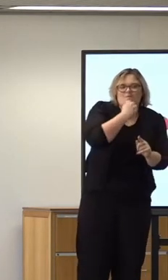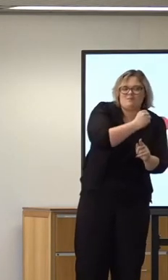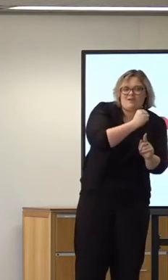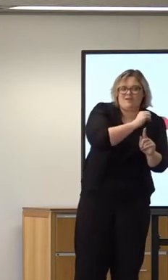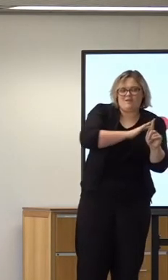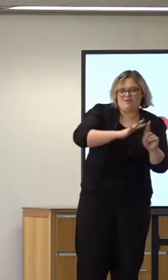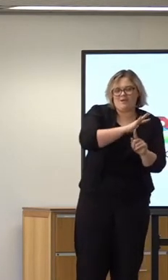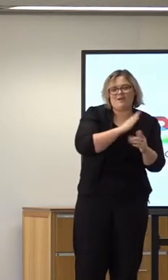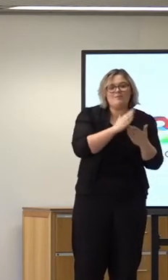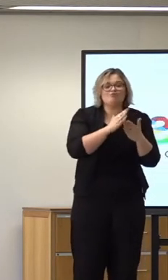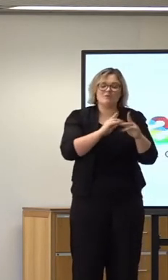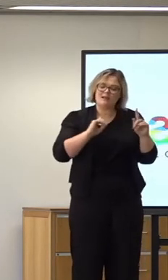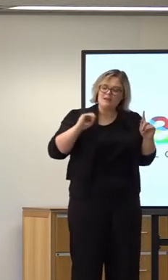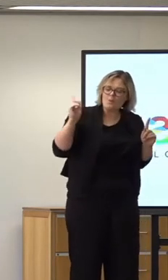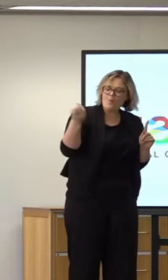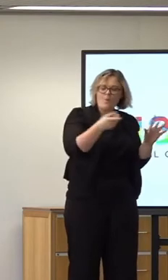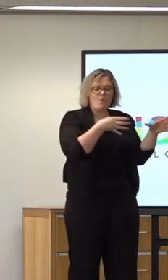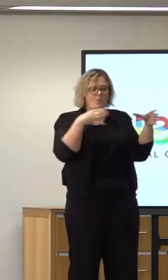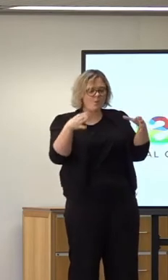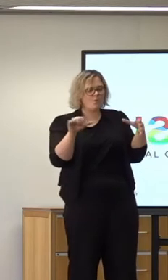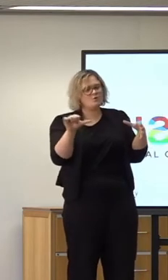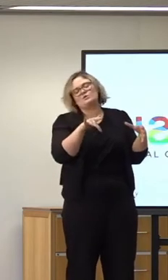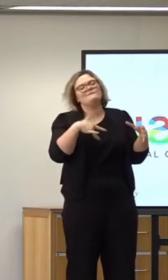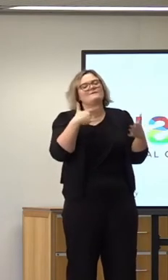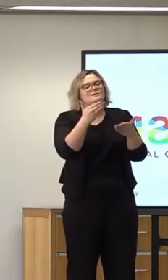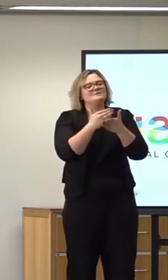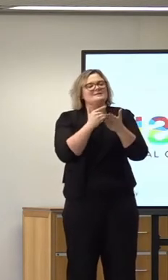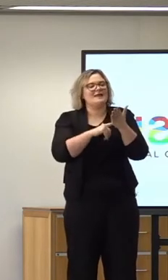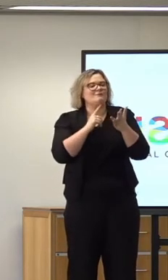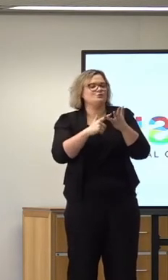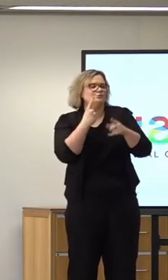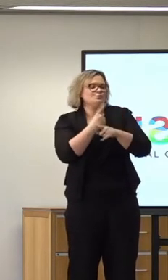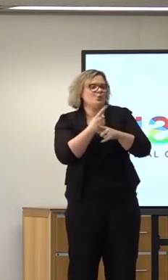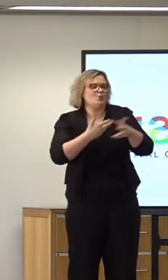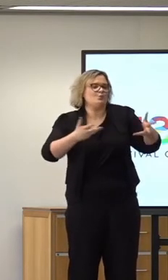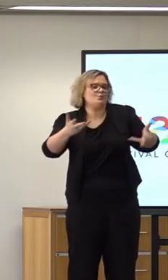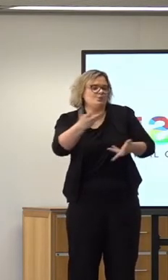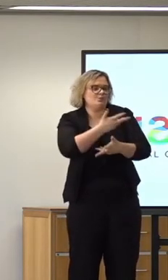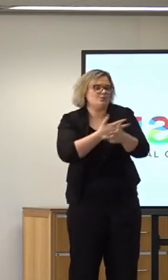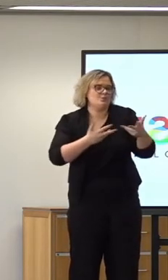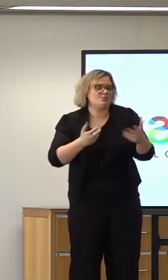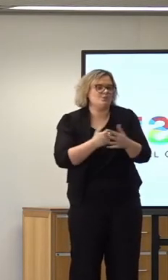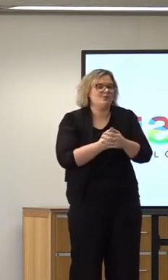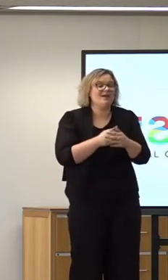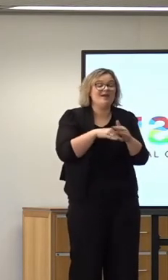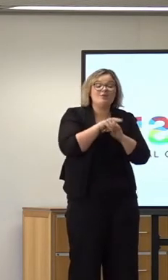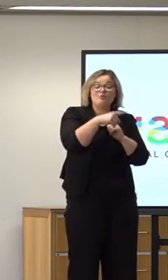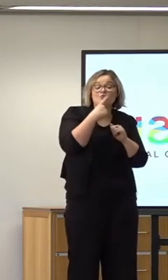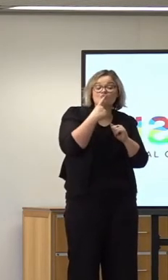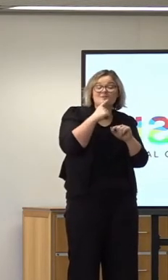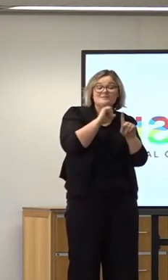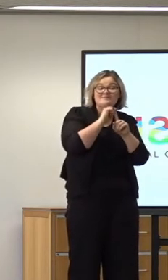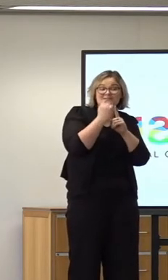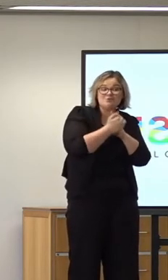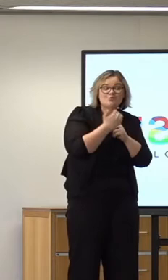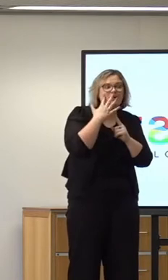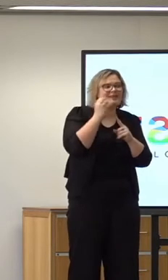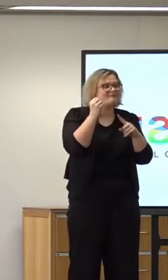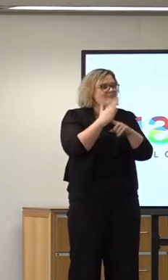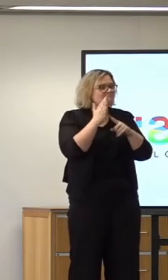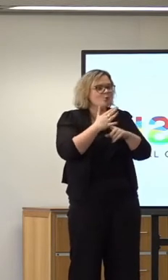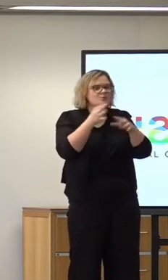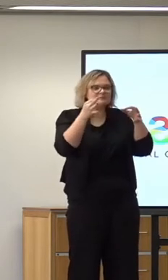something that collectively we should all feel the safety to speak up about. And then obviously in those sorts of in situations where there is key decisions being